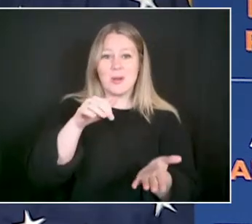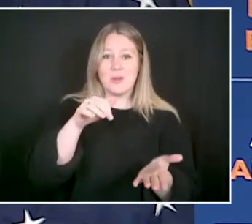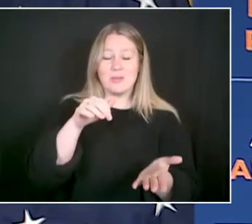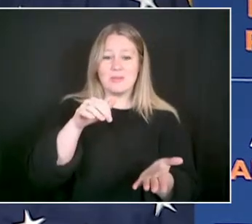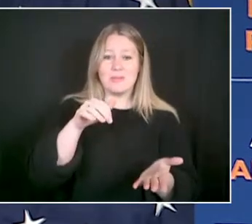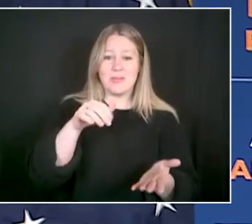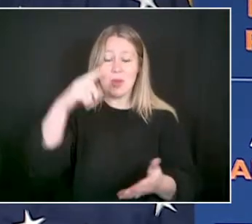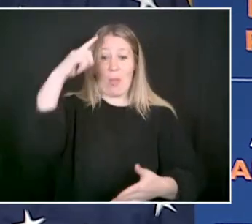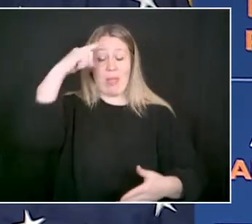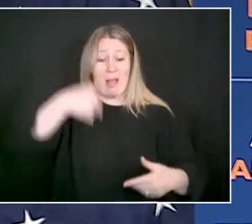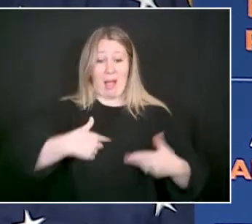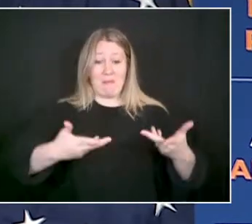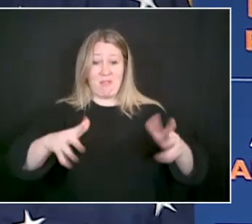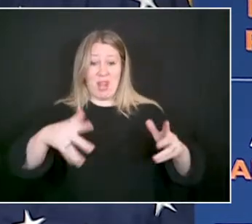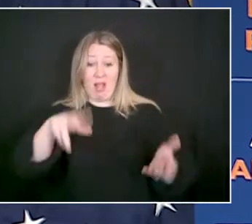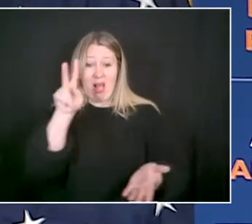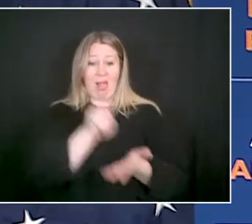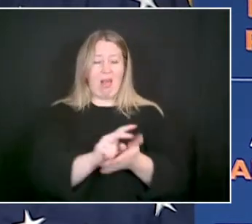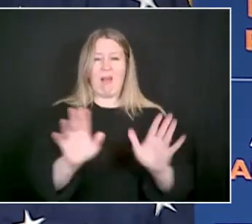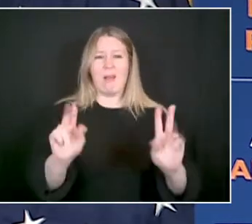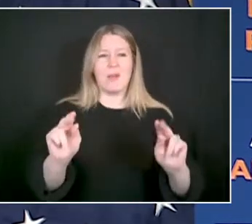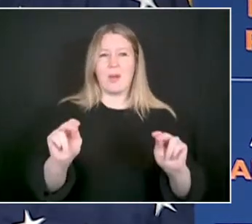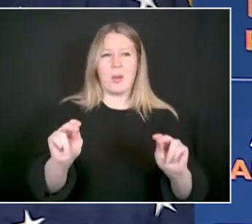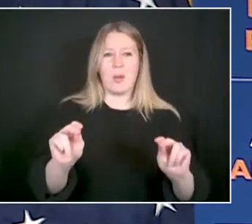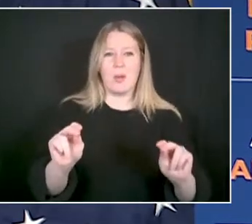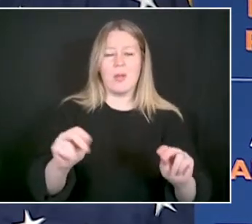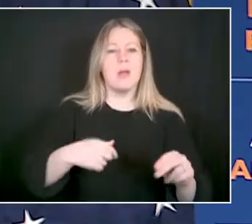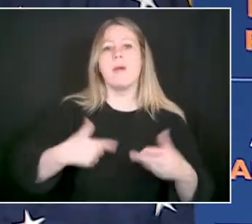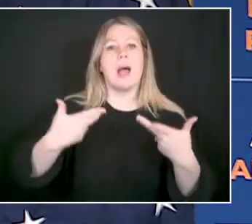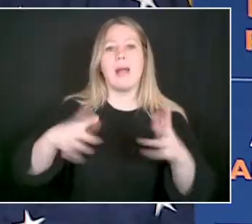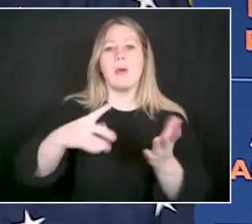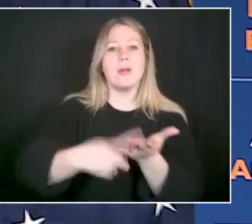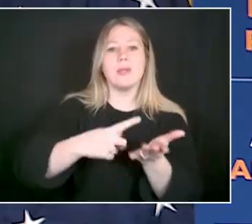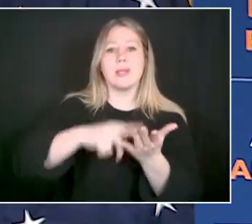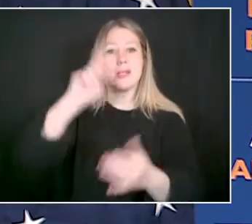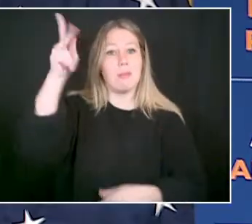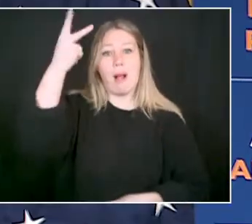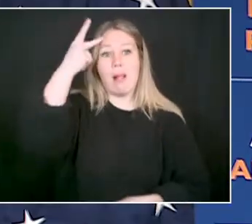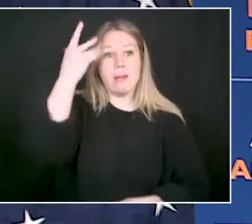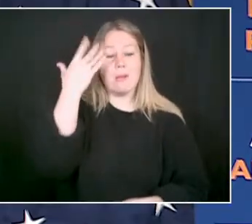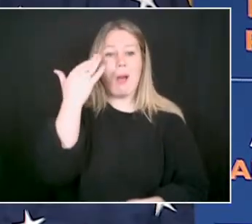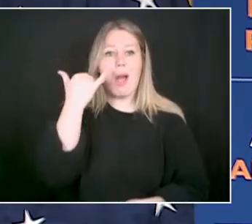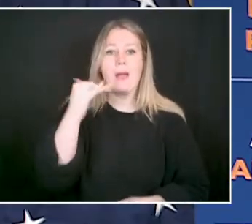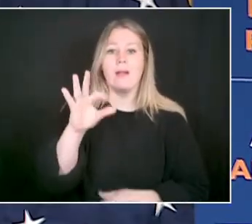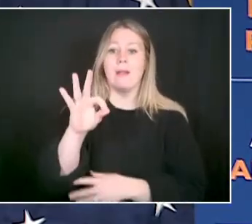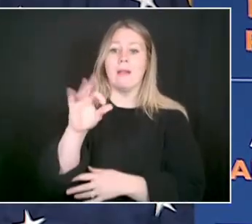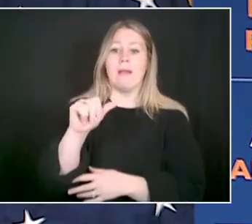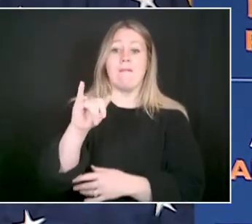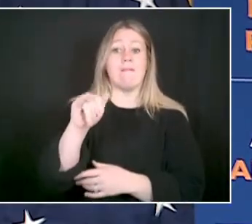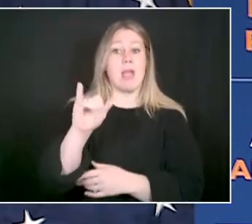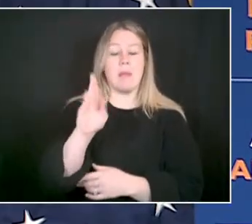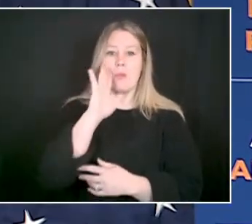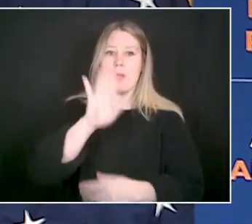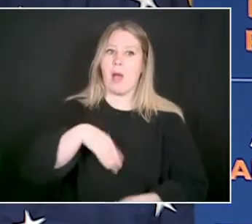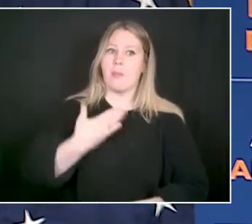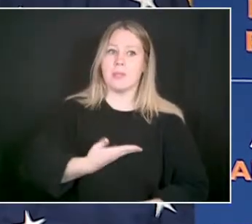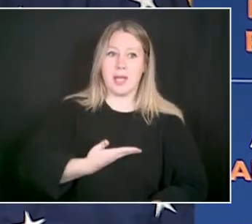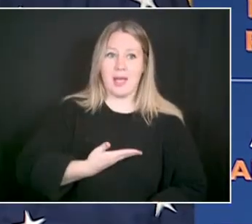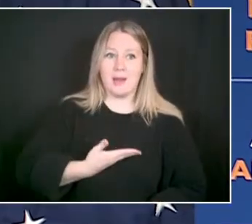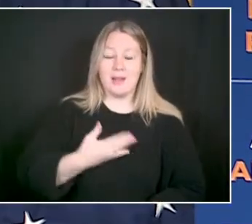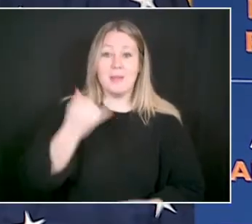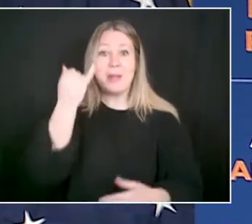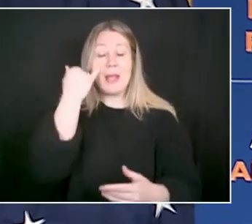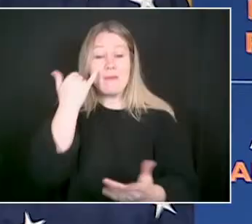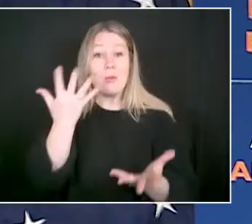doing, but I can't get into this whole political stuff because Fabian is going to have a fit. I want to say more. We need to lock Fabian out of the room so I can really engage with you guys